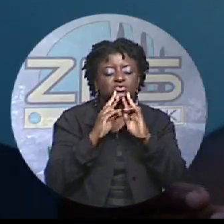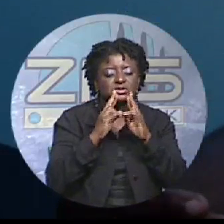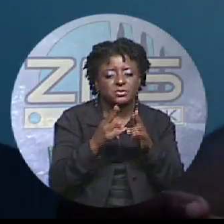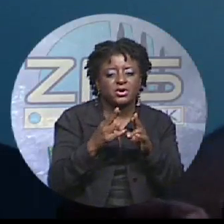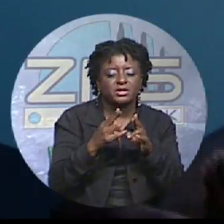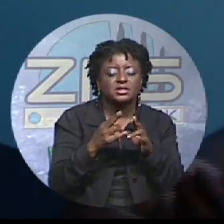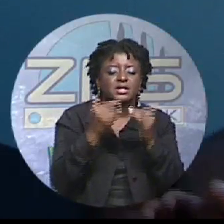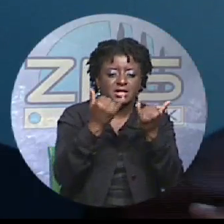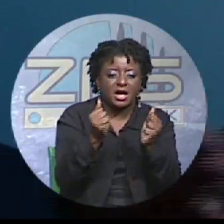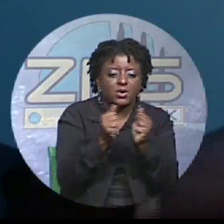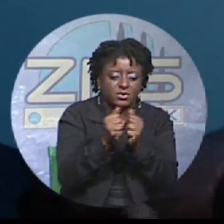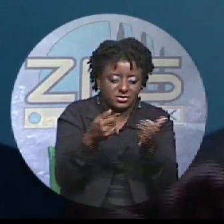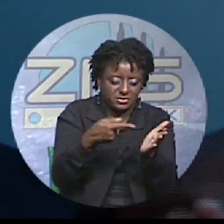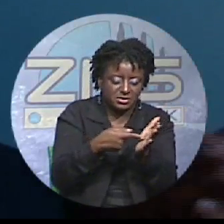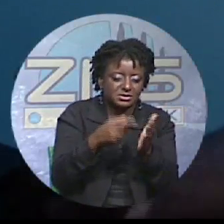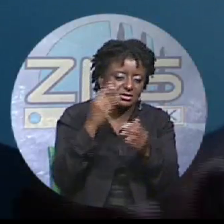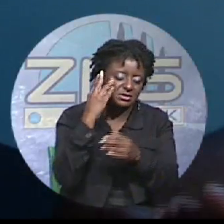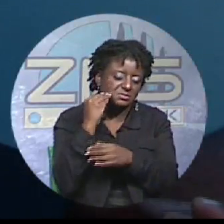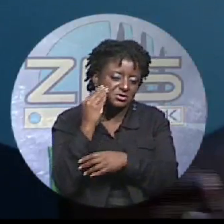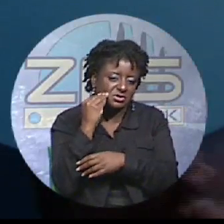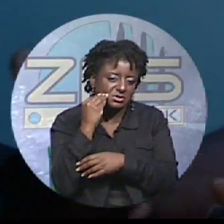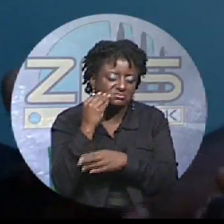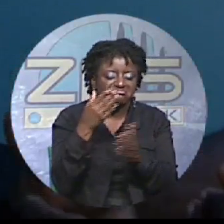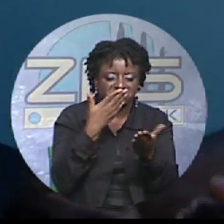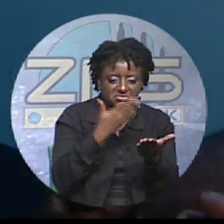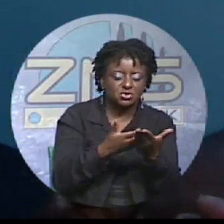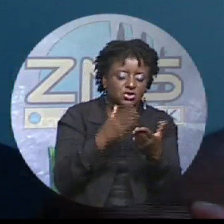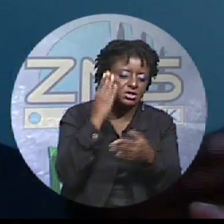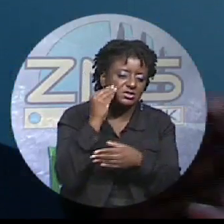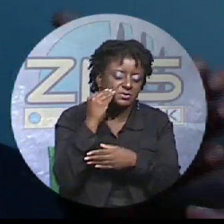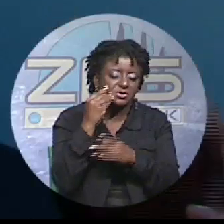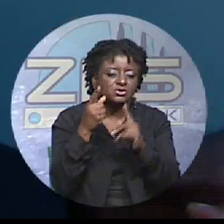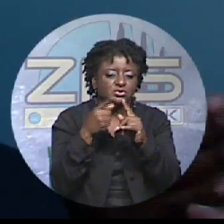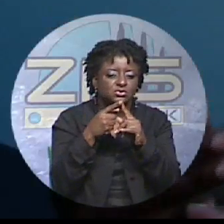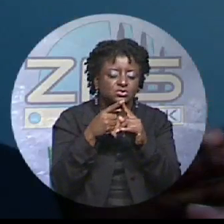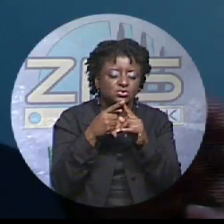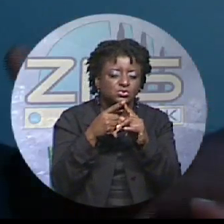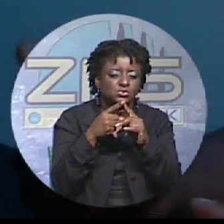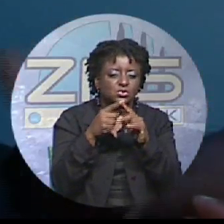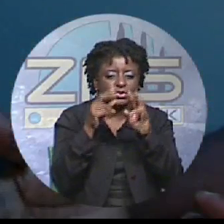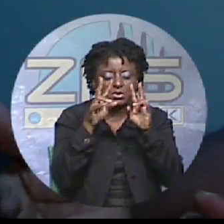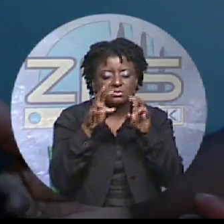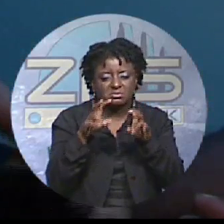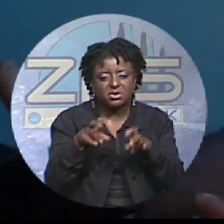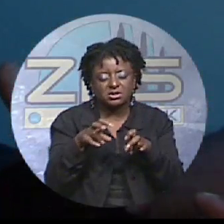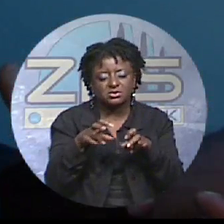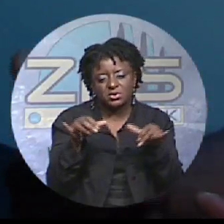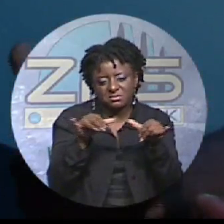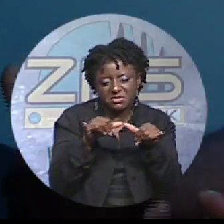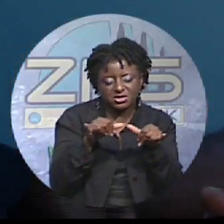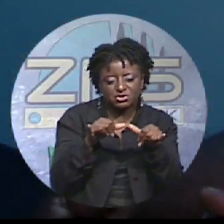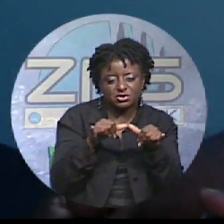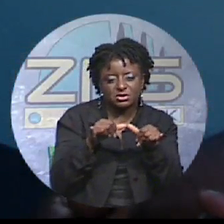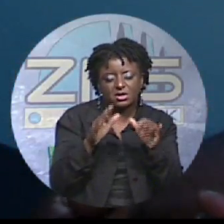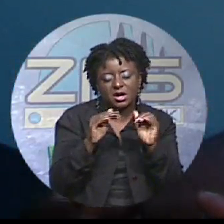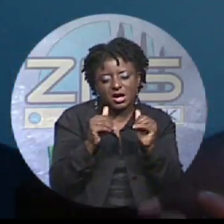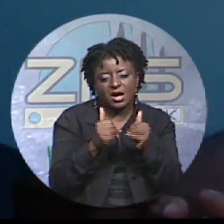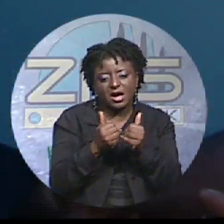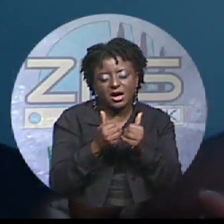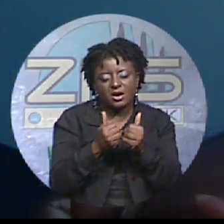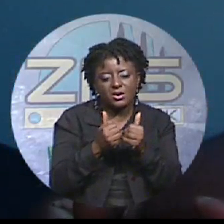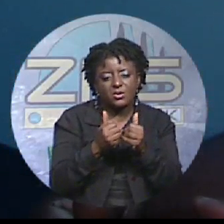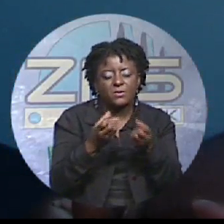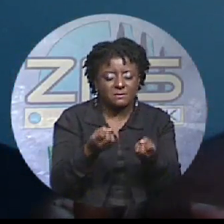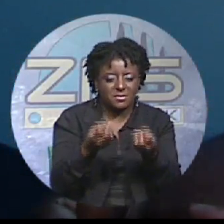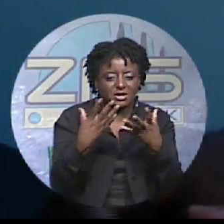is really a good experience for us to gauge how our level of involvement for the construction industry we want